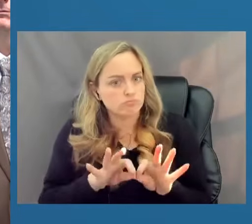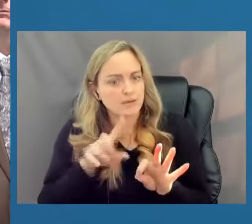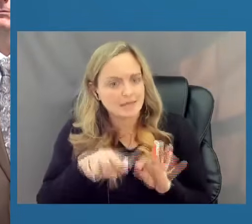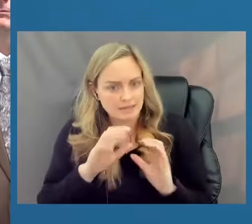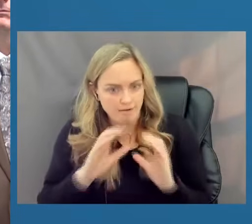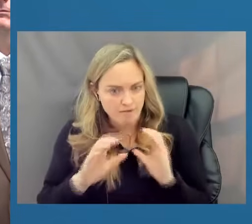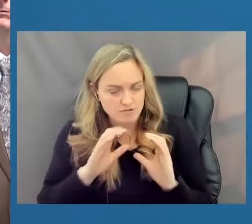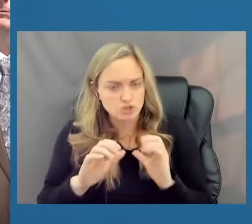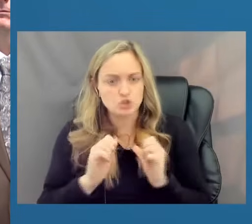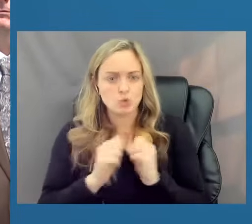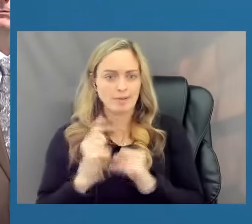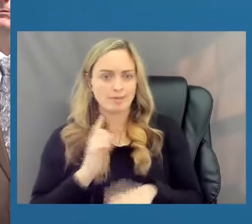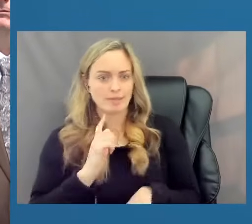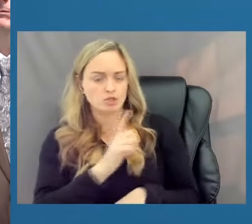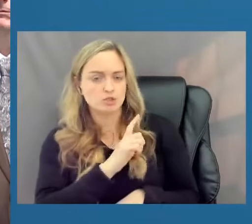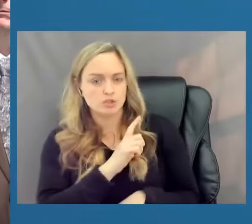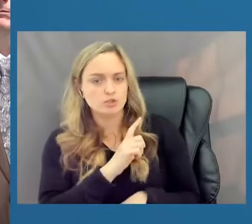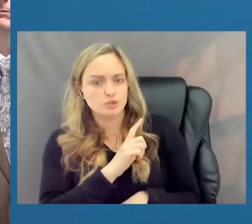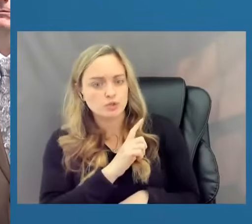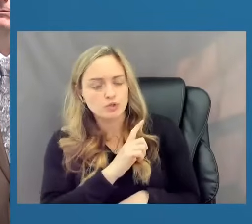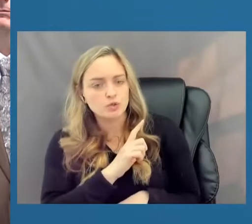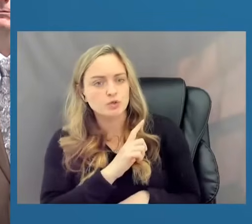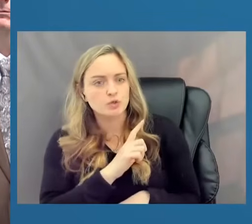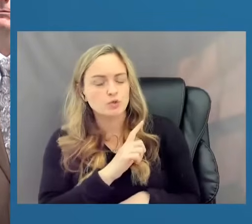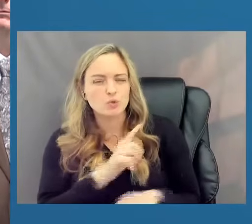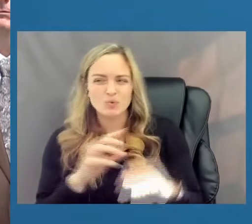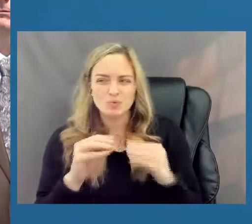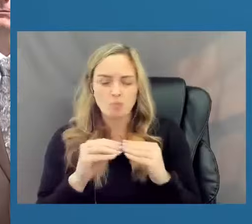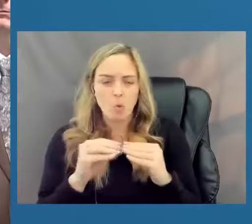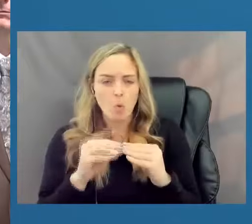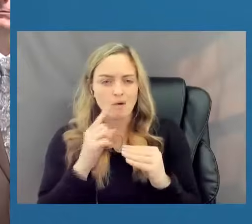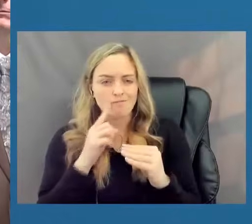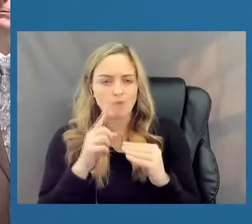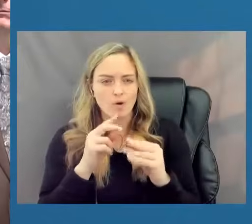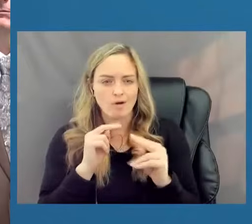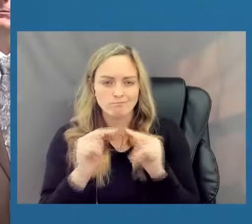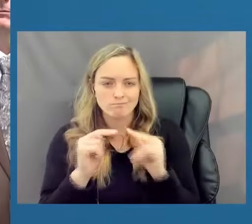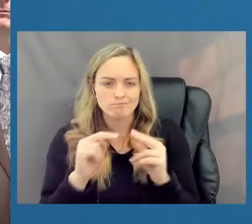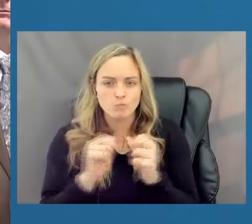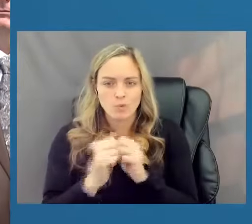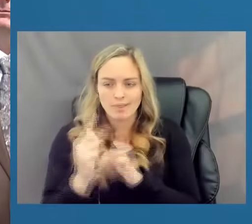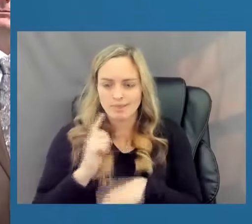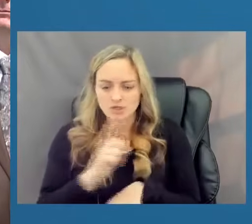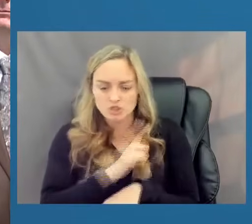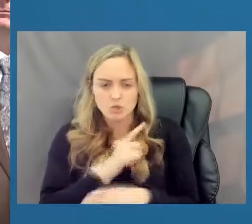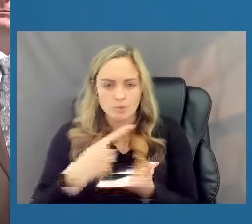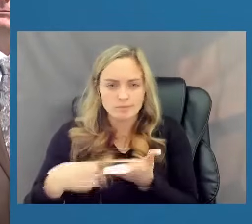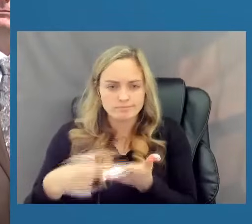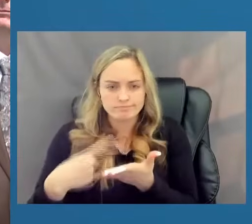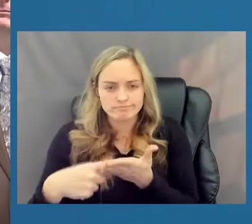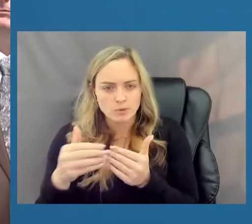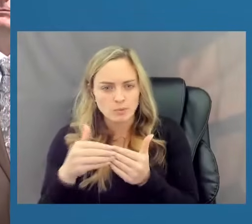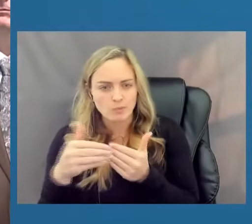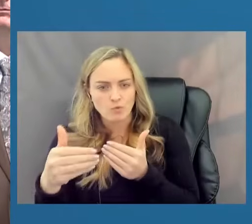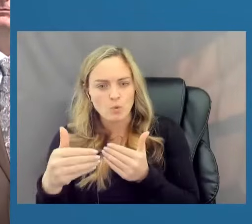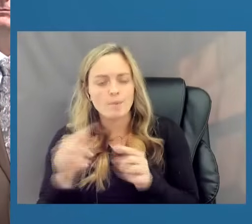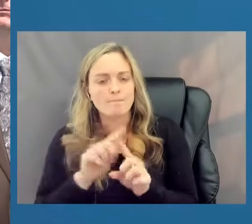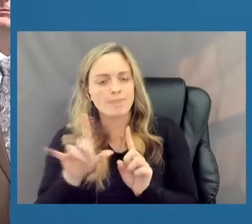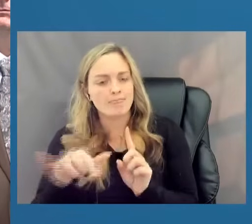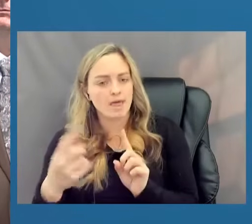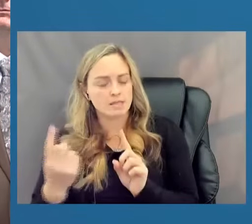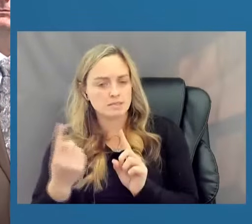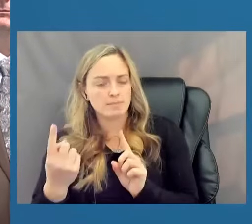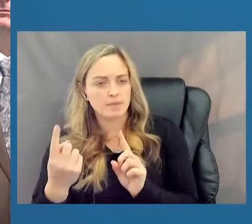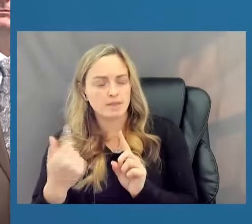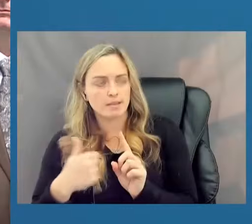with the legislature. New York for All originated with the legislature, so we'll be having conversations as we go forward. But this is something that